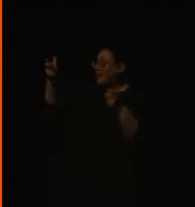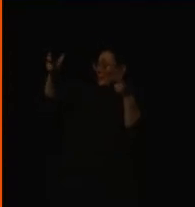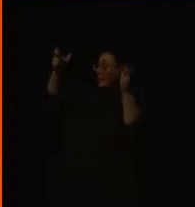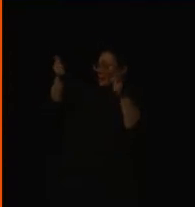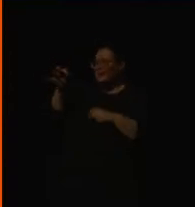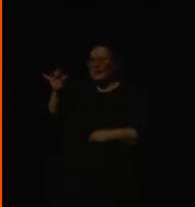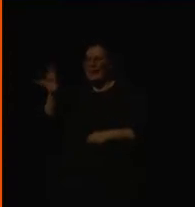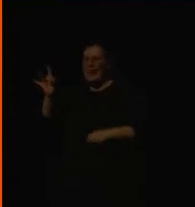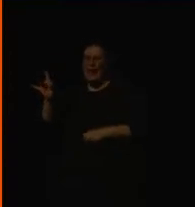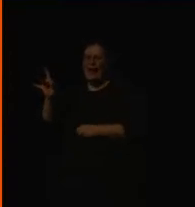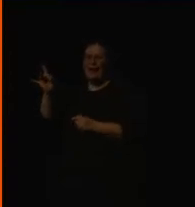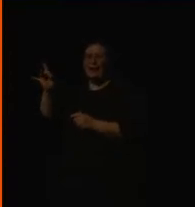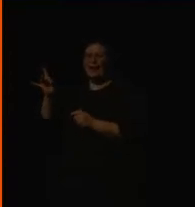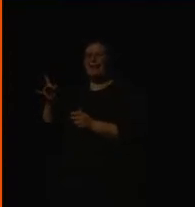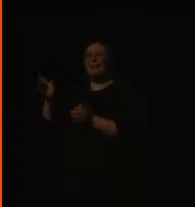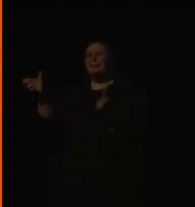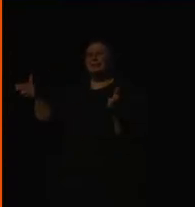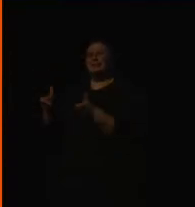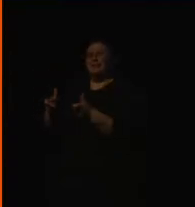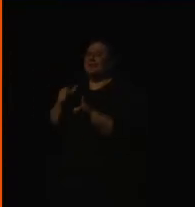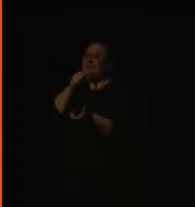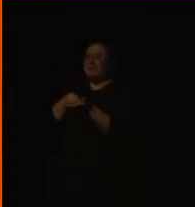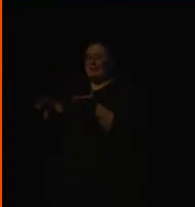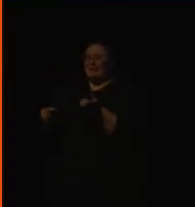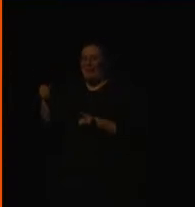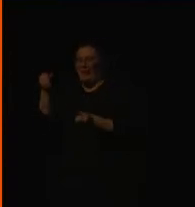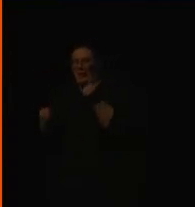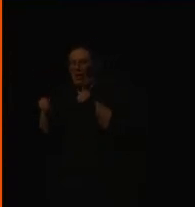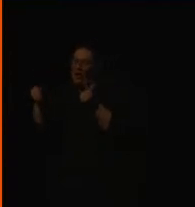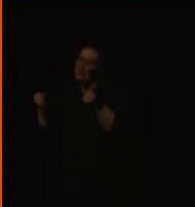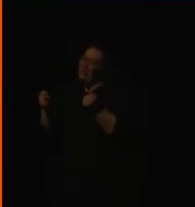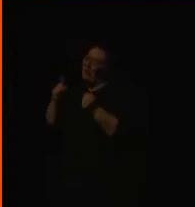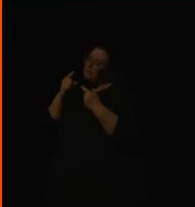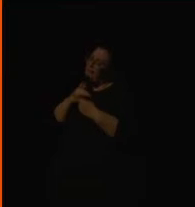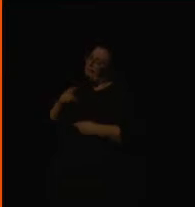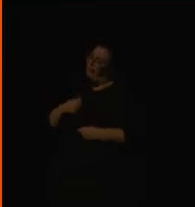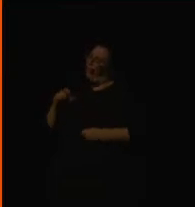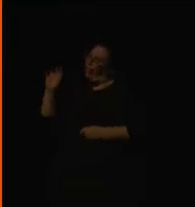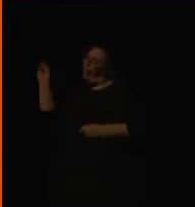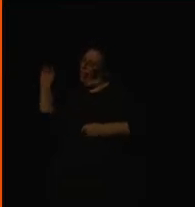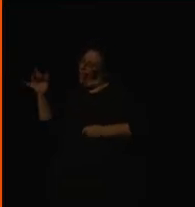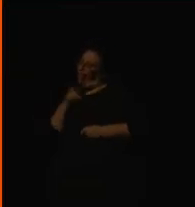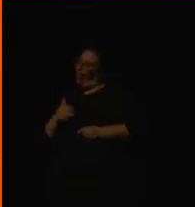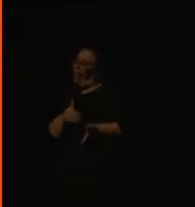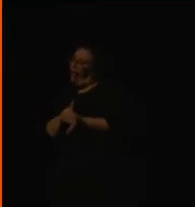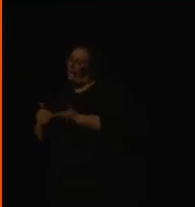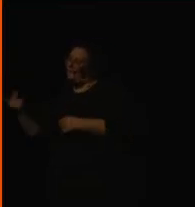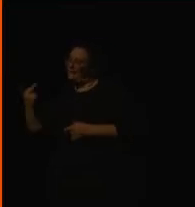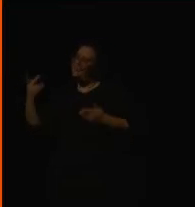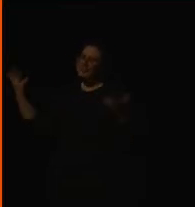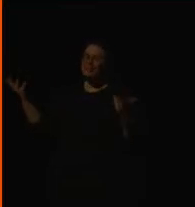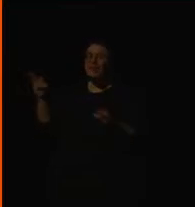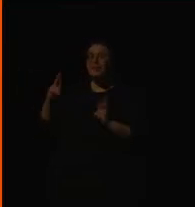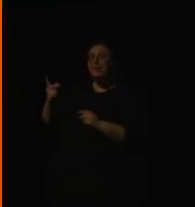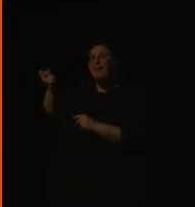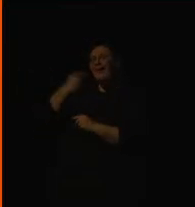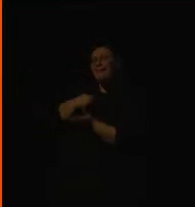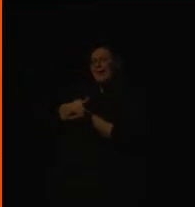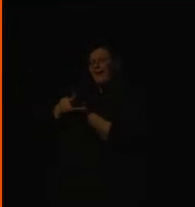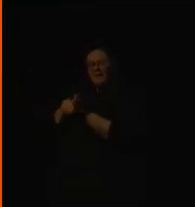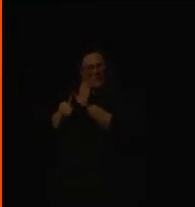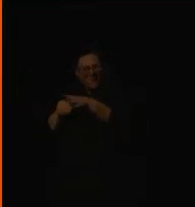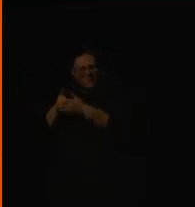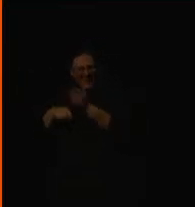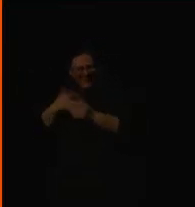1980s economy automobiles, and a general talent for being smartasses. People often ask me what it was like watching Ady